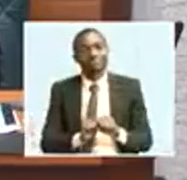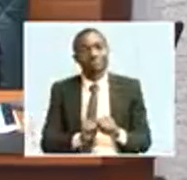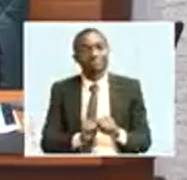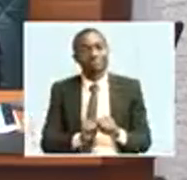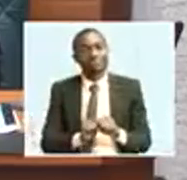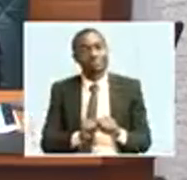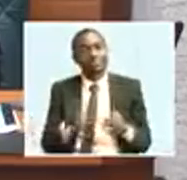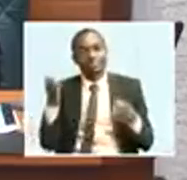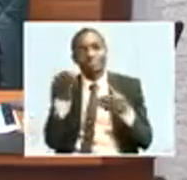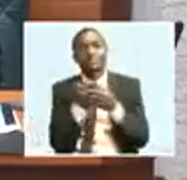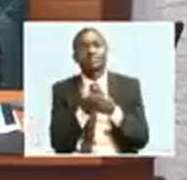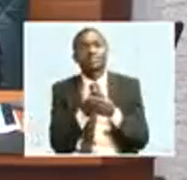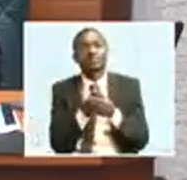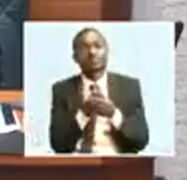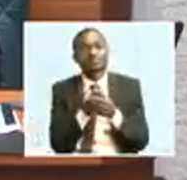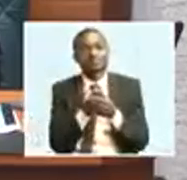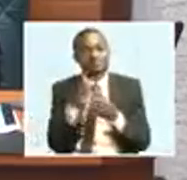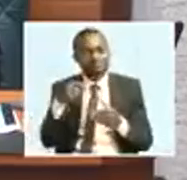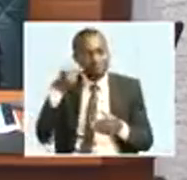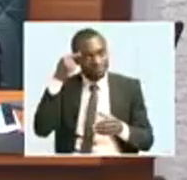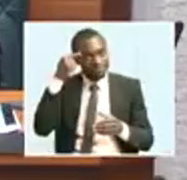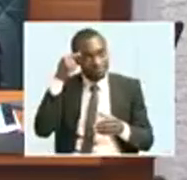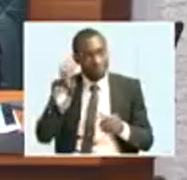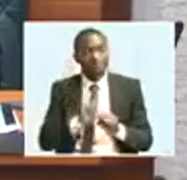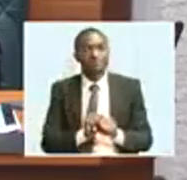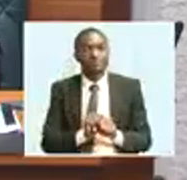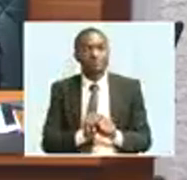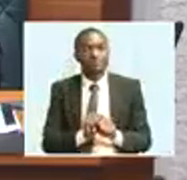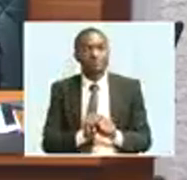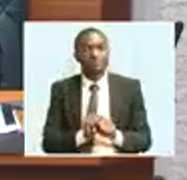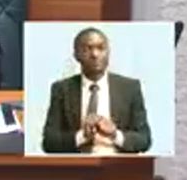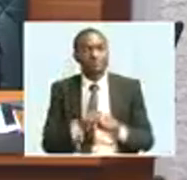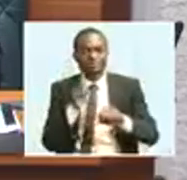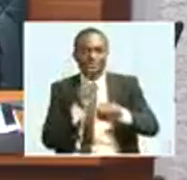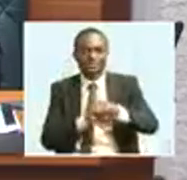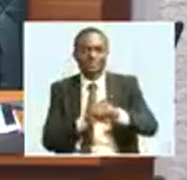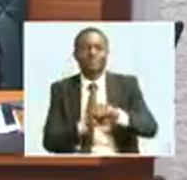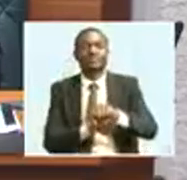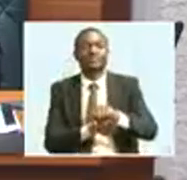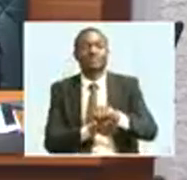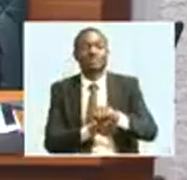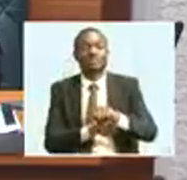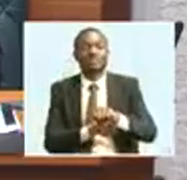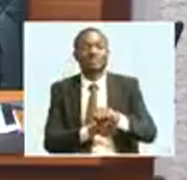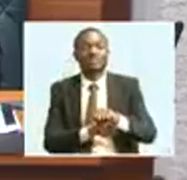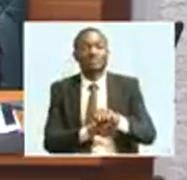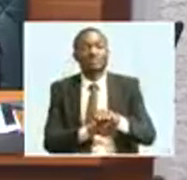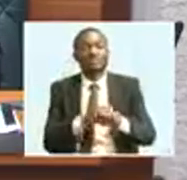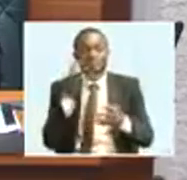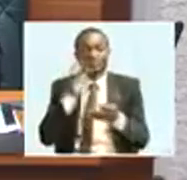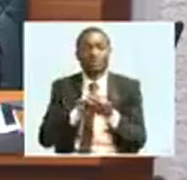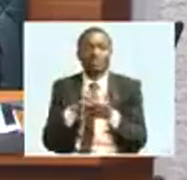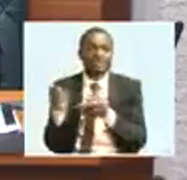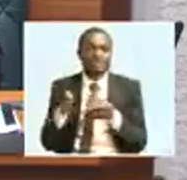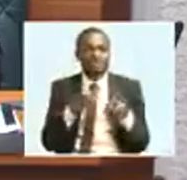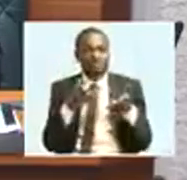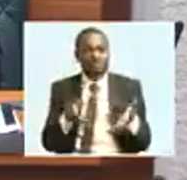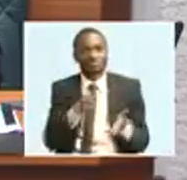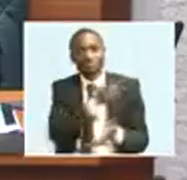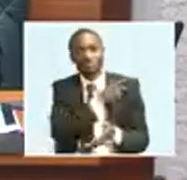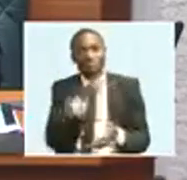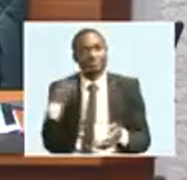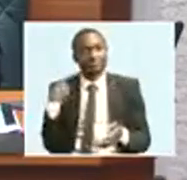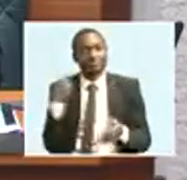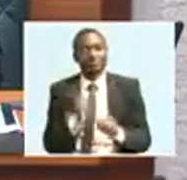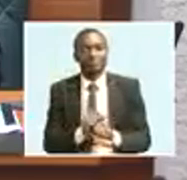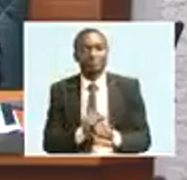also engage the executive so that by the time the matter comes before the floor, on the floor of this house, at